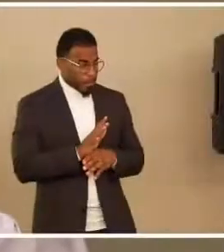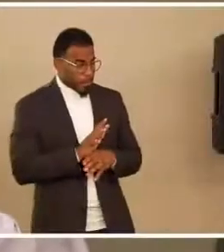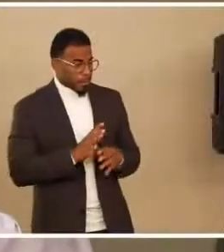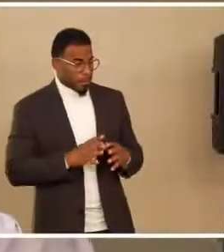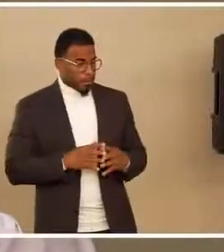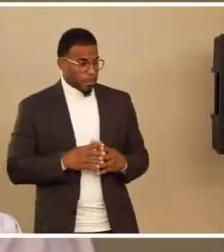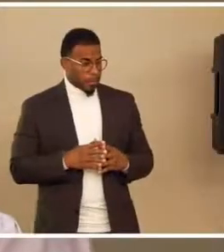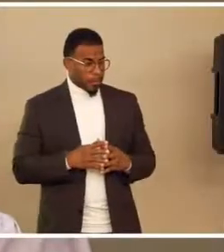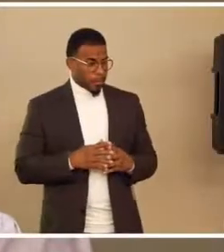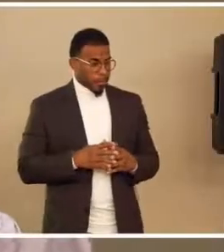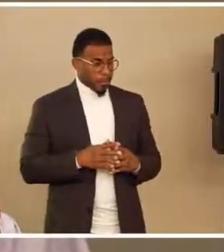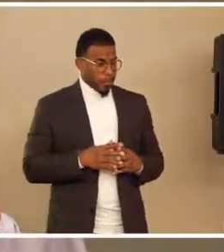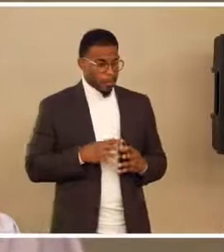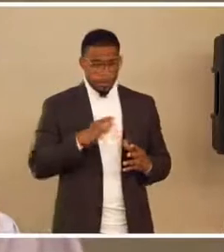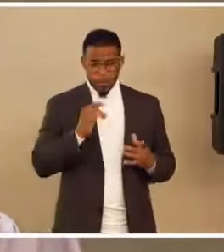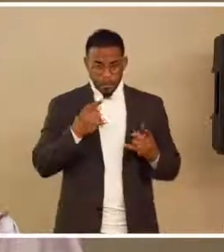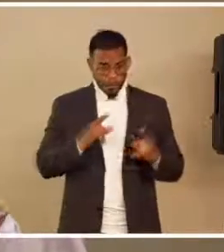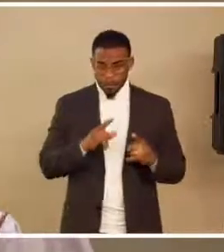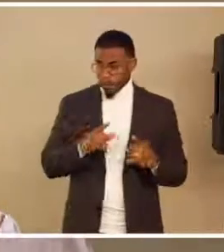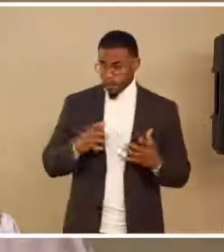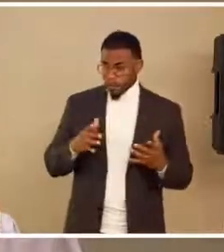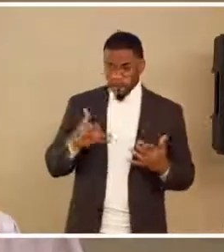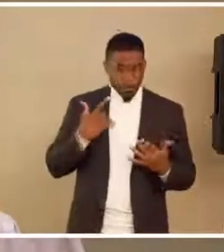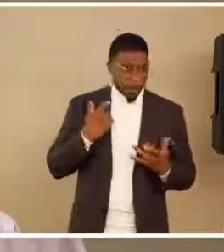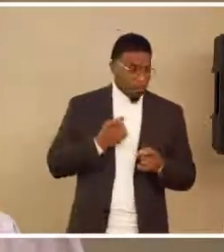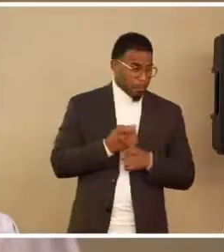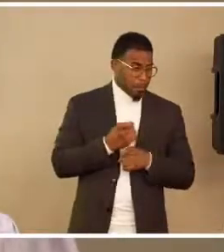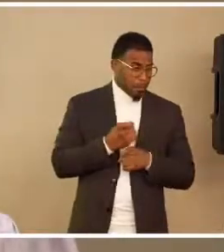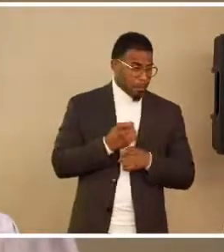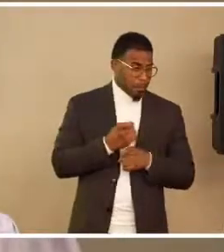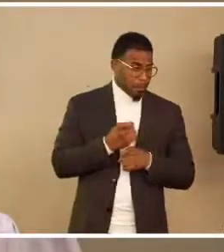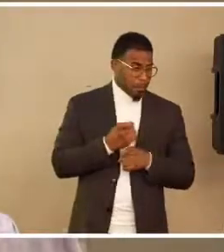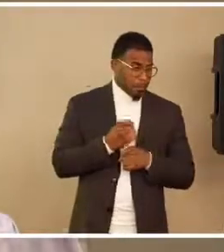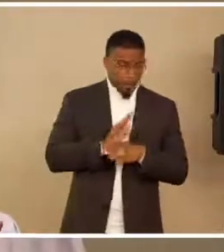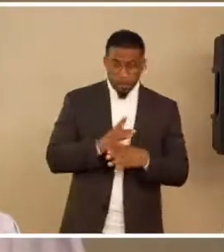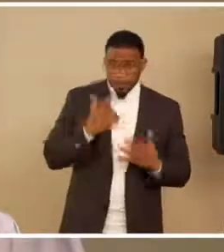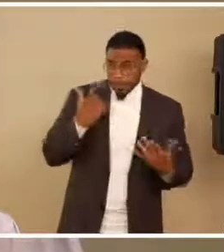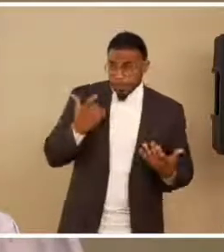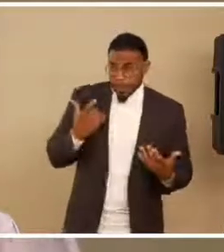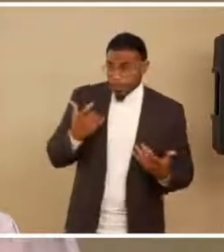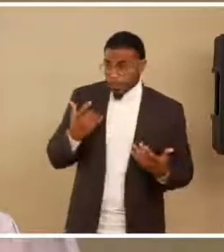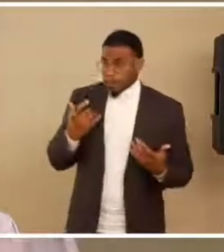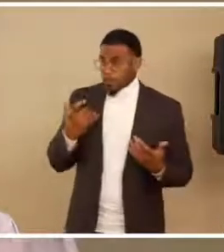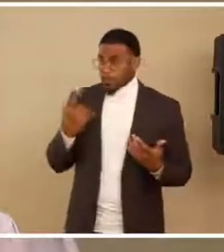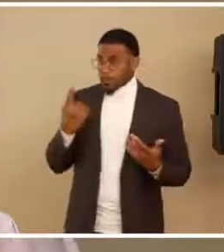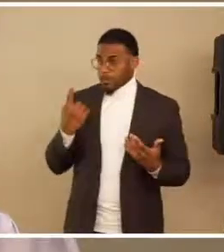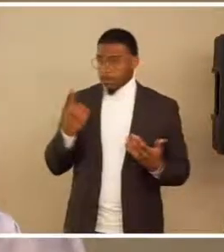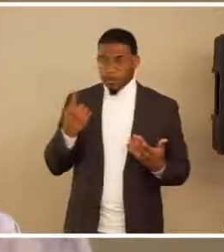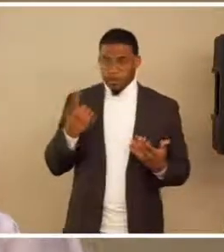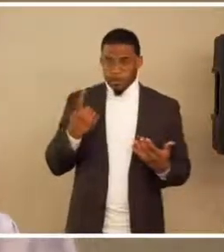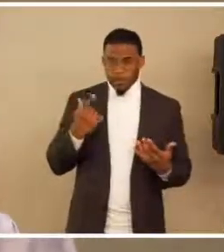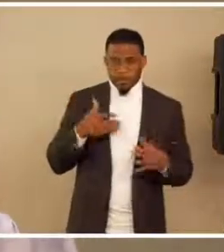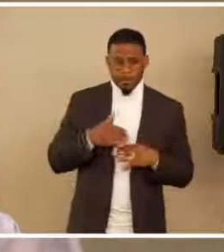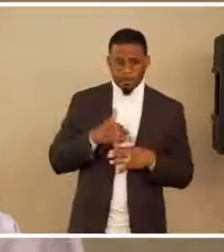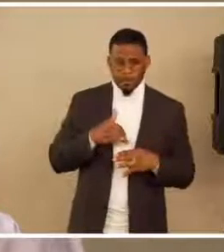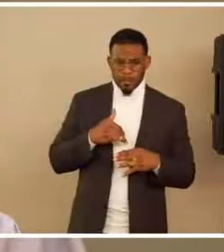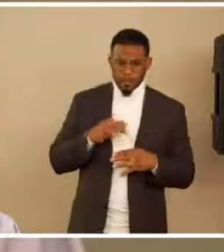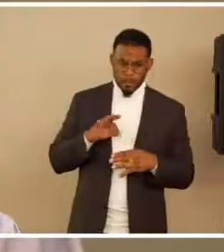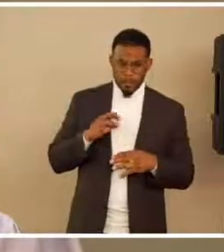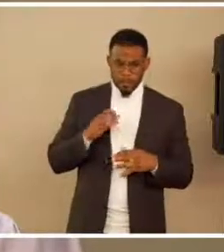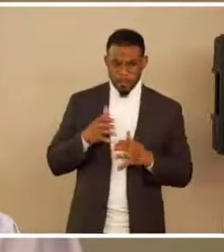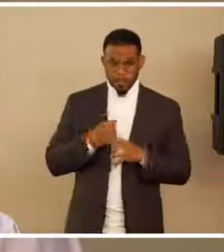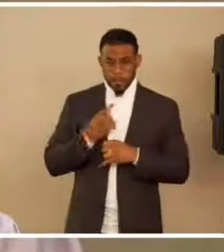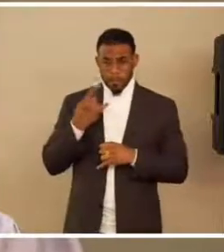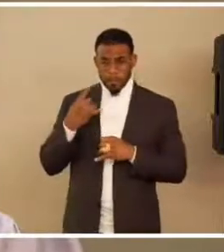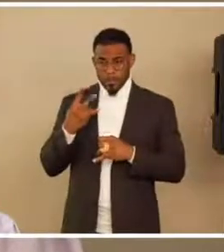film. There have been some chances, and Alice Diop, who is not in my documentary, just won two, like after my film, she won